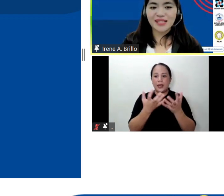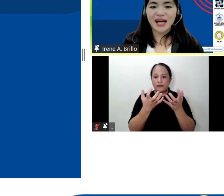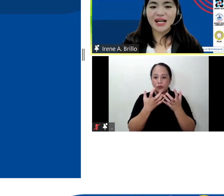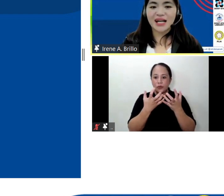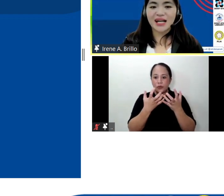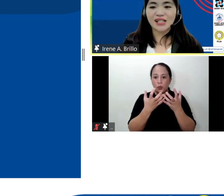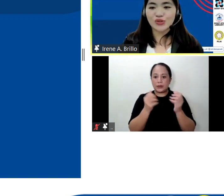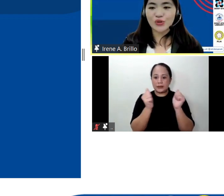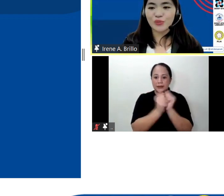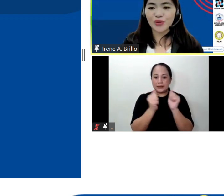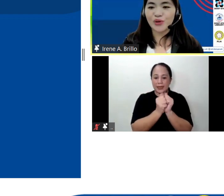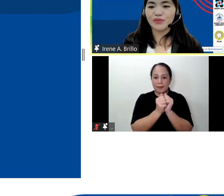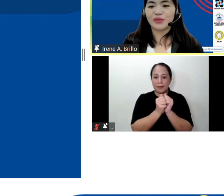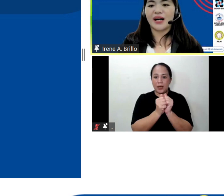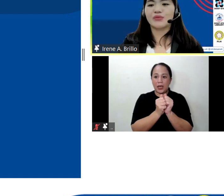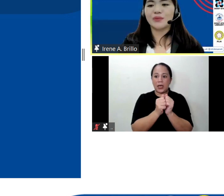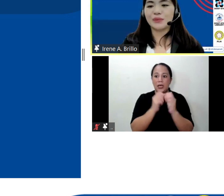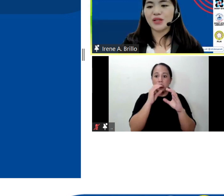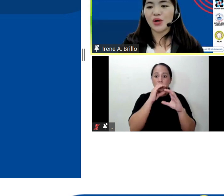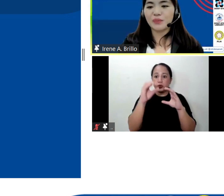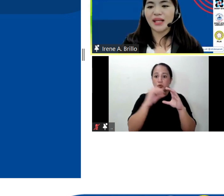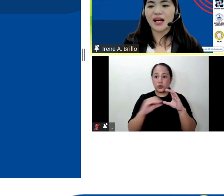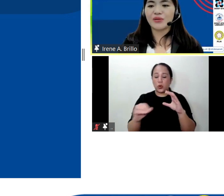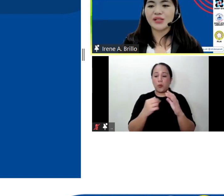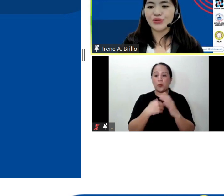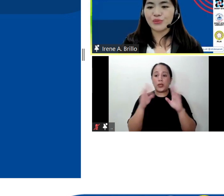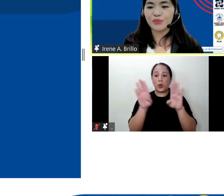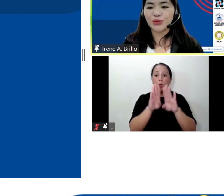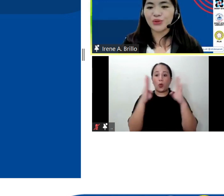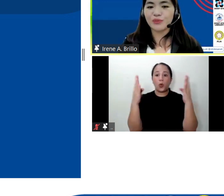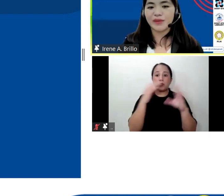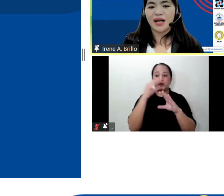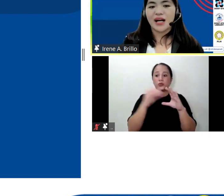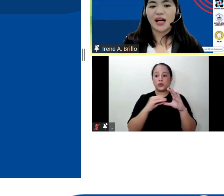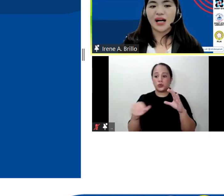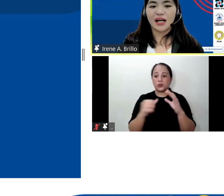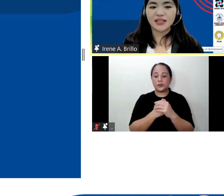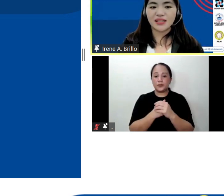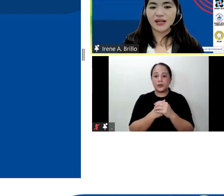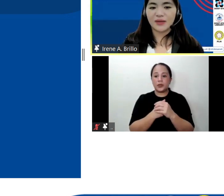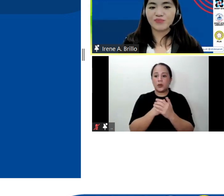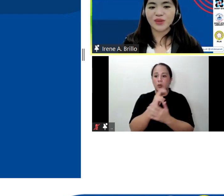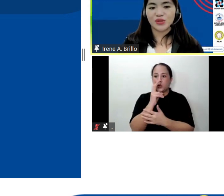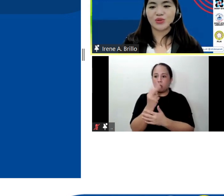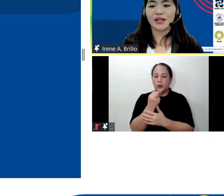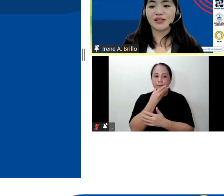makasama sa ating Zoom room, we will be opening our Zoom room at